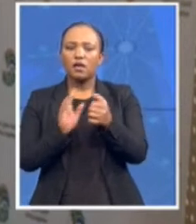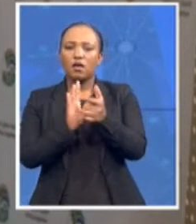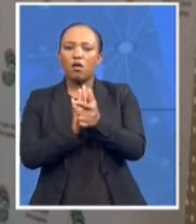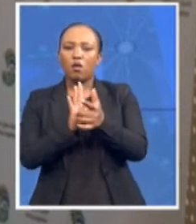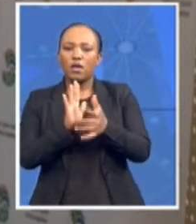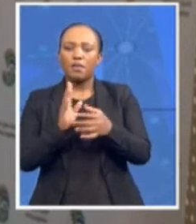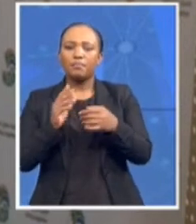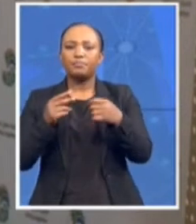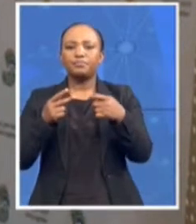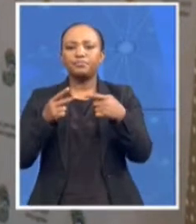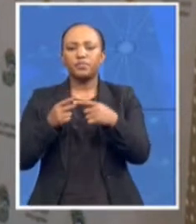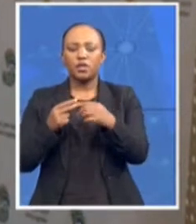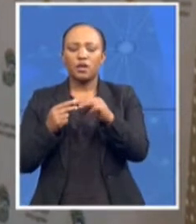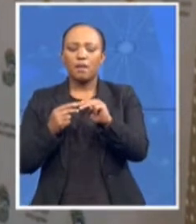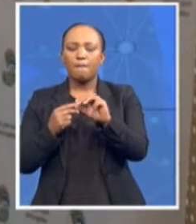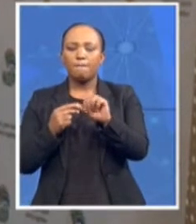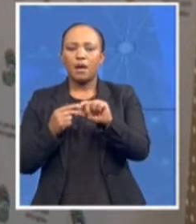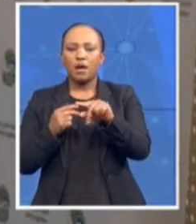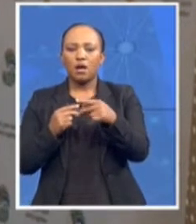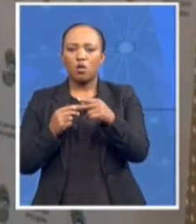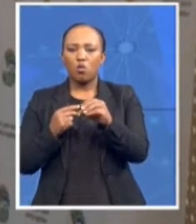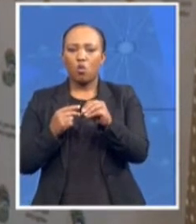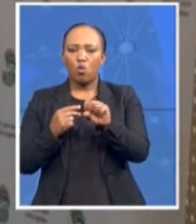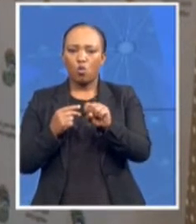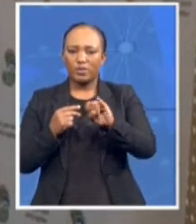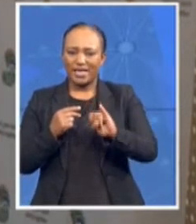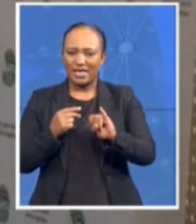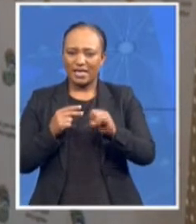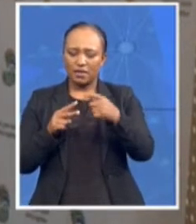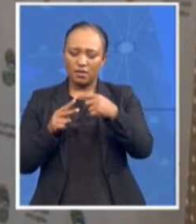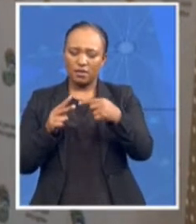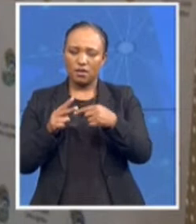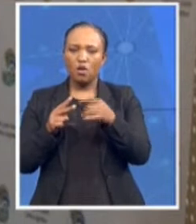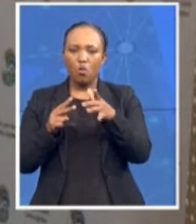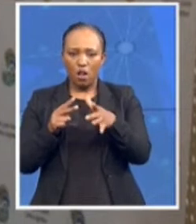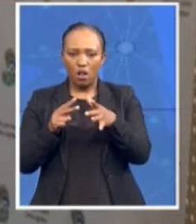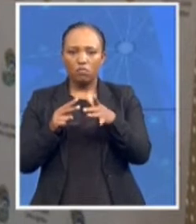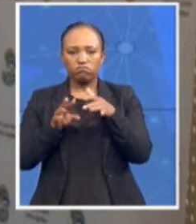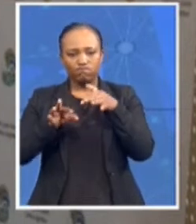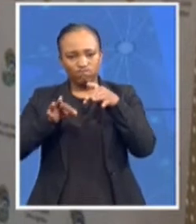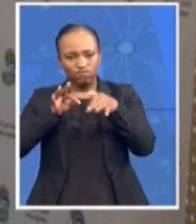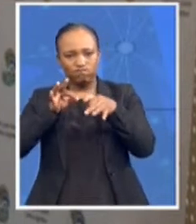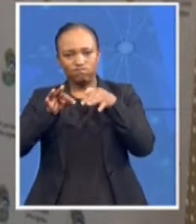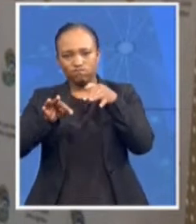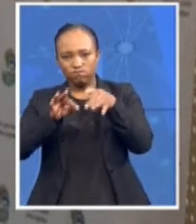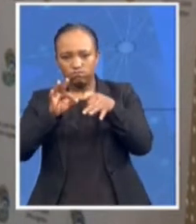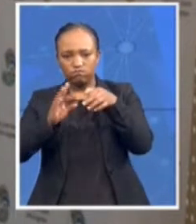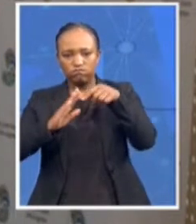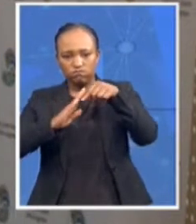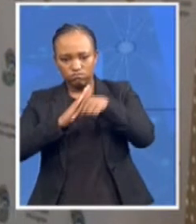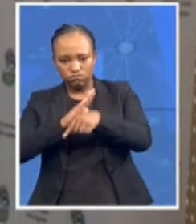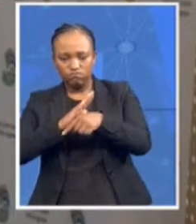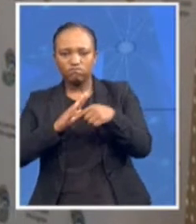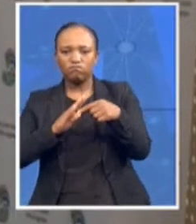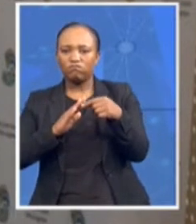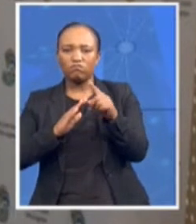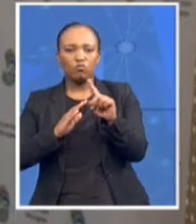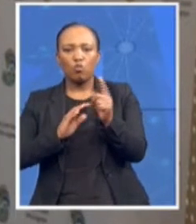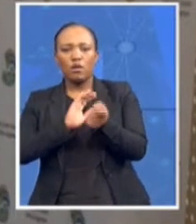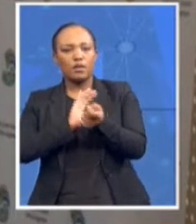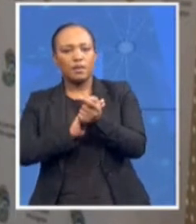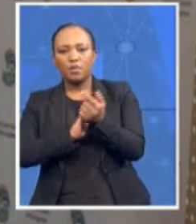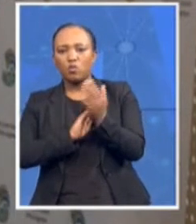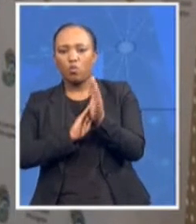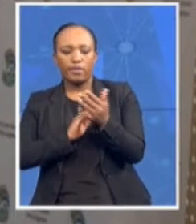to take you blow by blow on what then. Because the most important thing out of